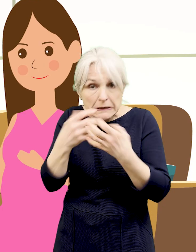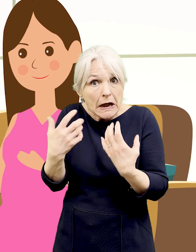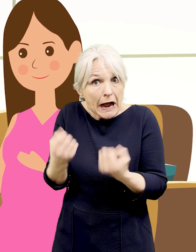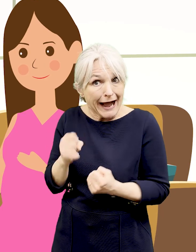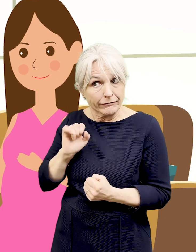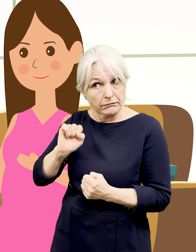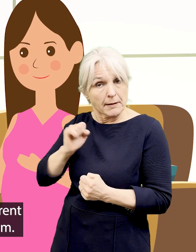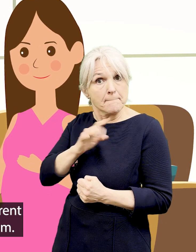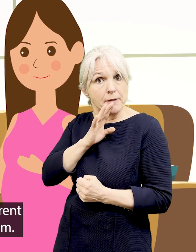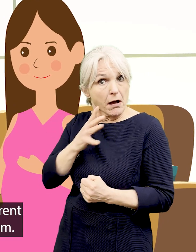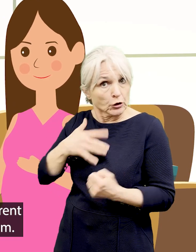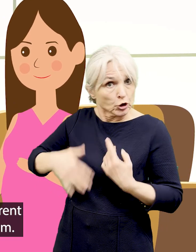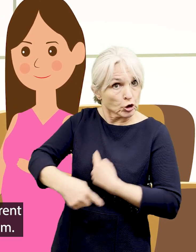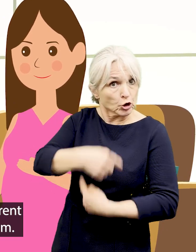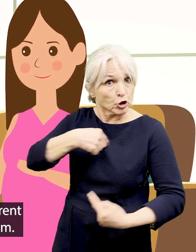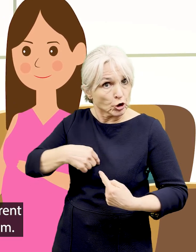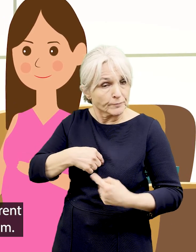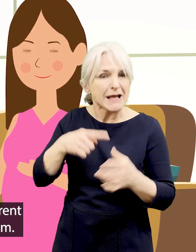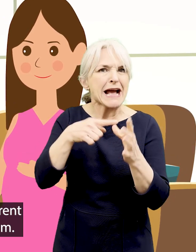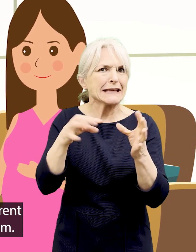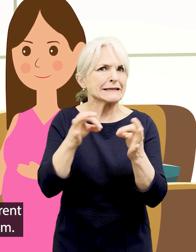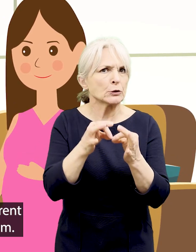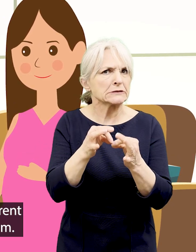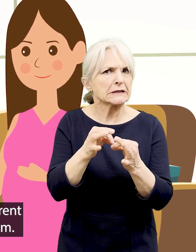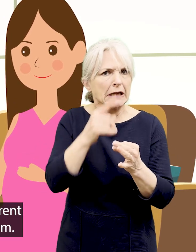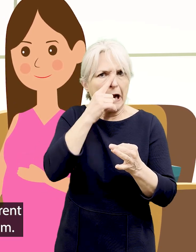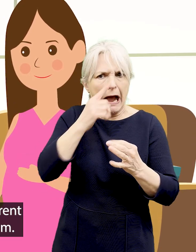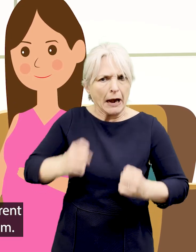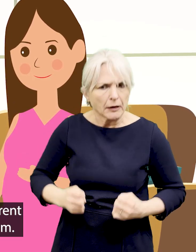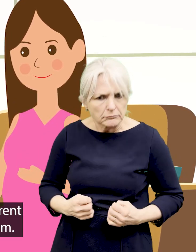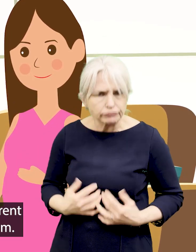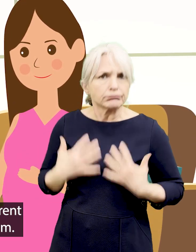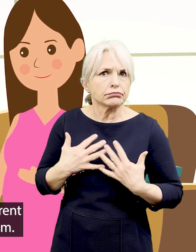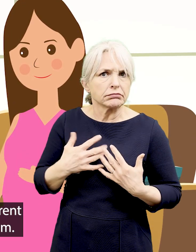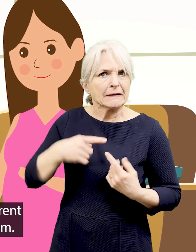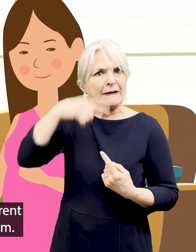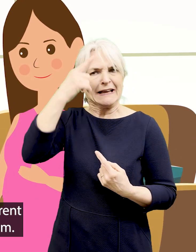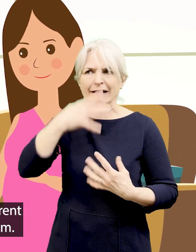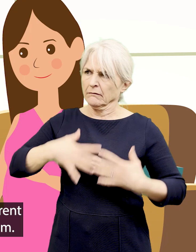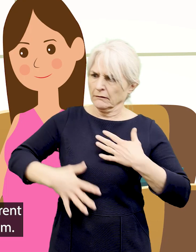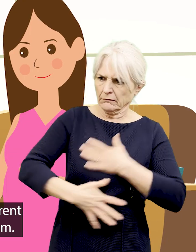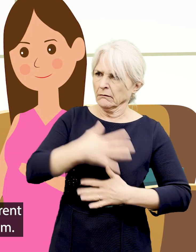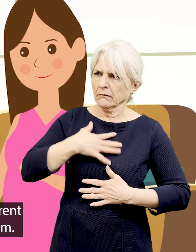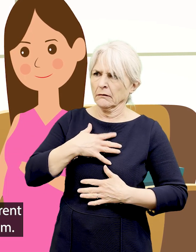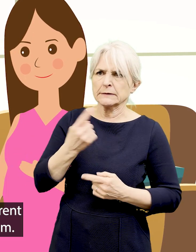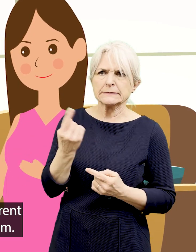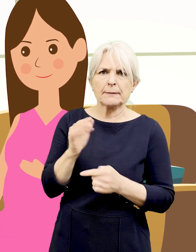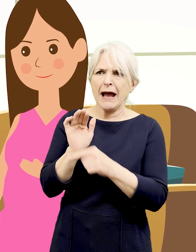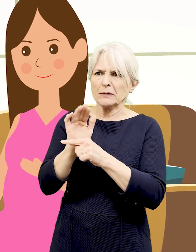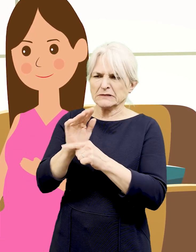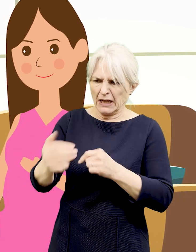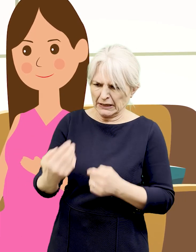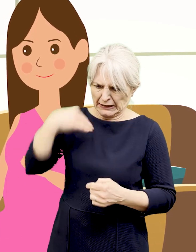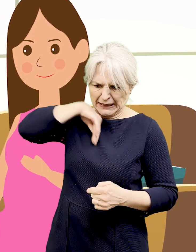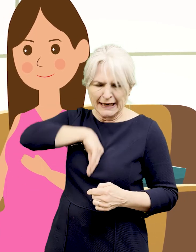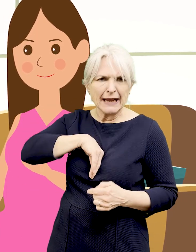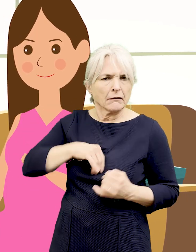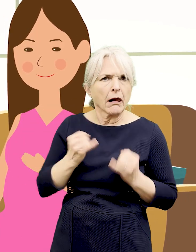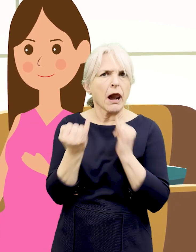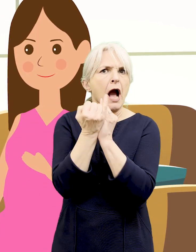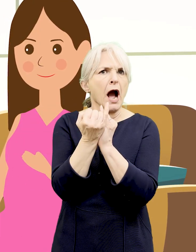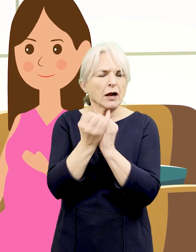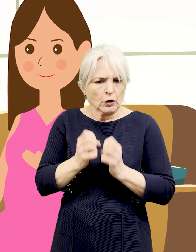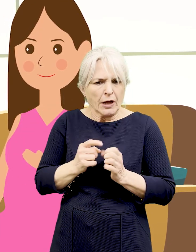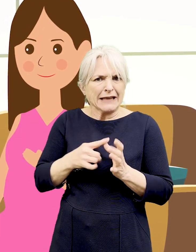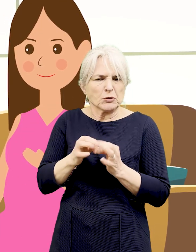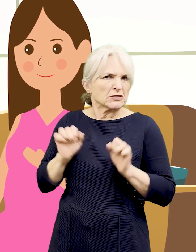blood. Antibodies may be formed if blood cells with a different blood group from your own enter your bloodstream. This can sometimes happen